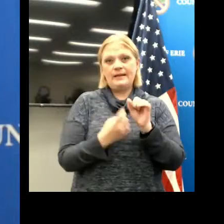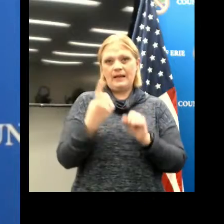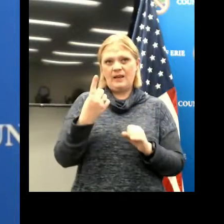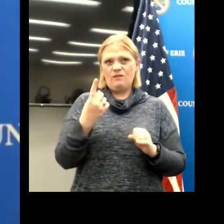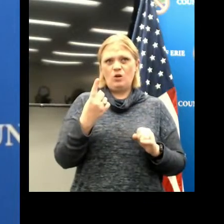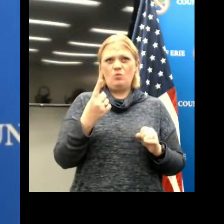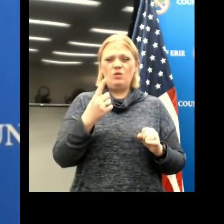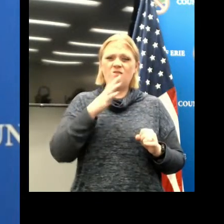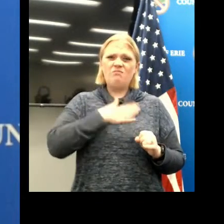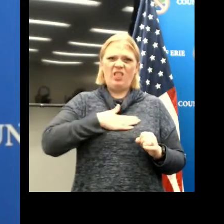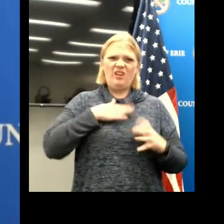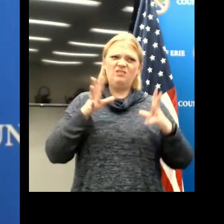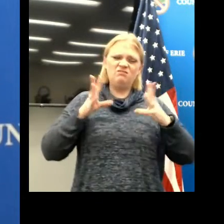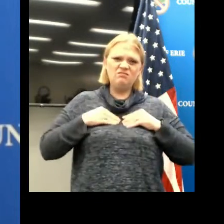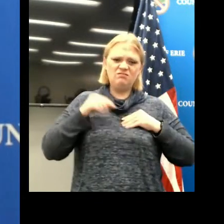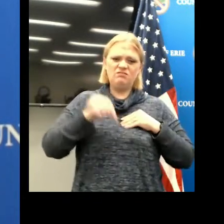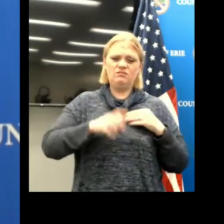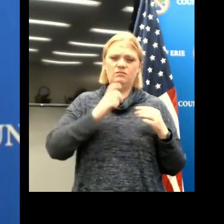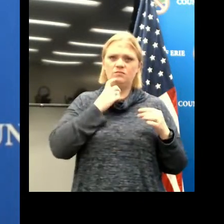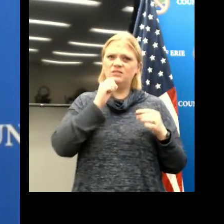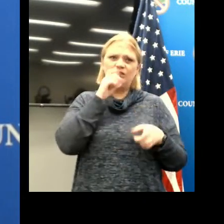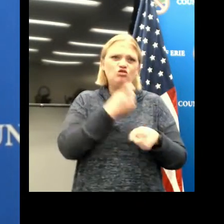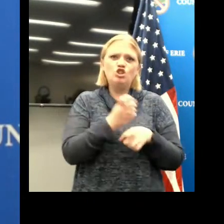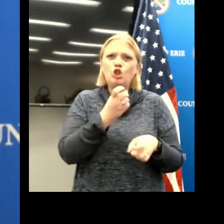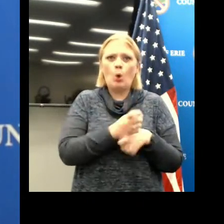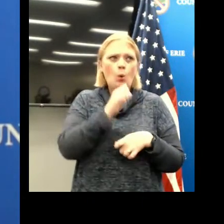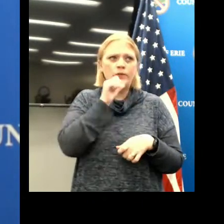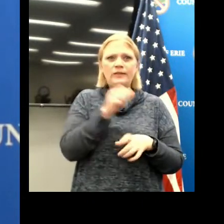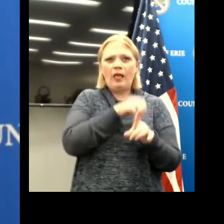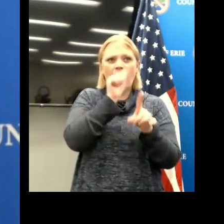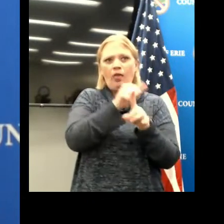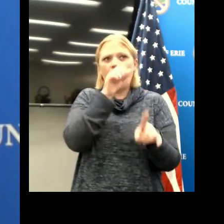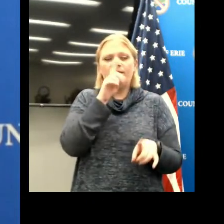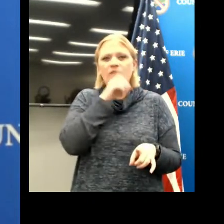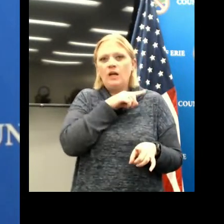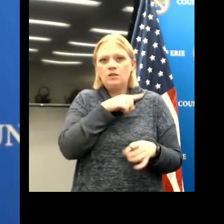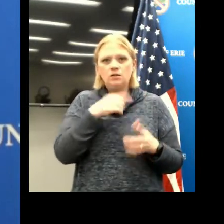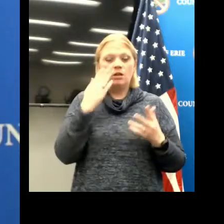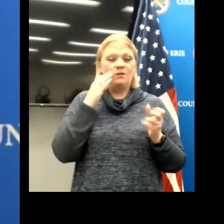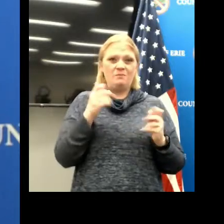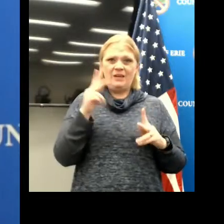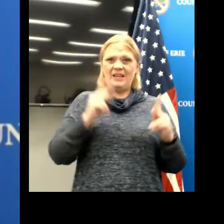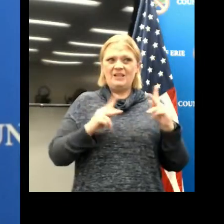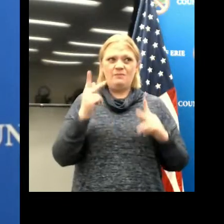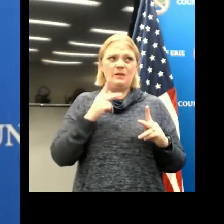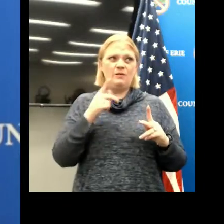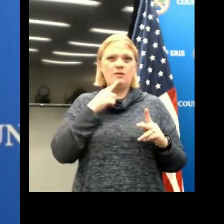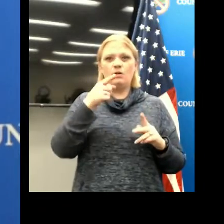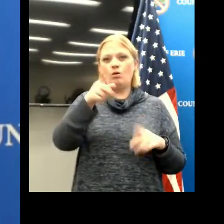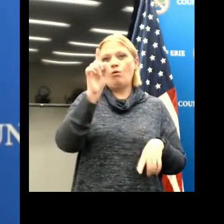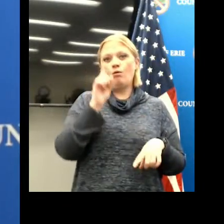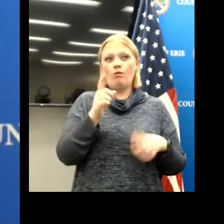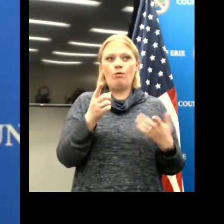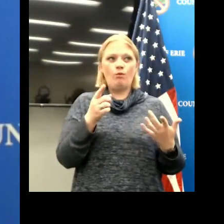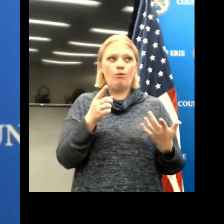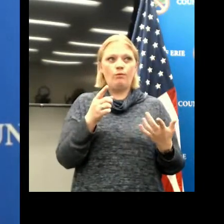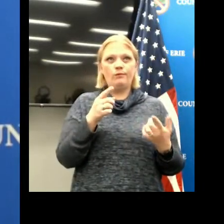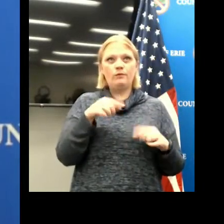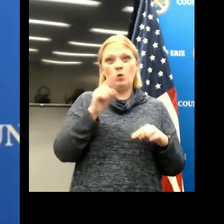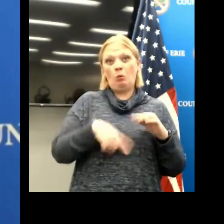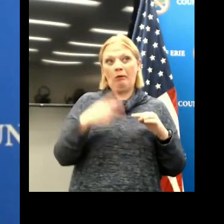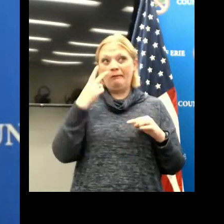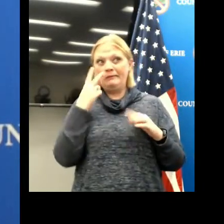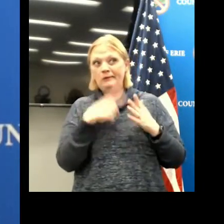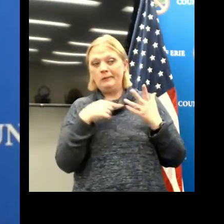take this seriously. This is not a joke. This is not a hoax. I know there's a lot of folks who just want to say, you can't say what I can do.